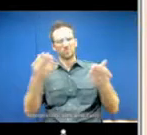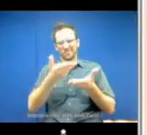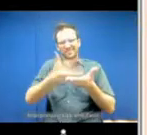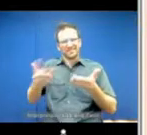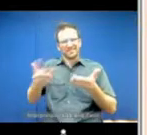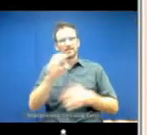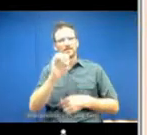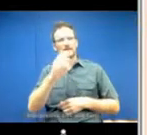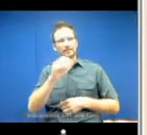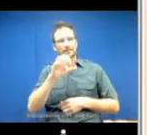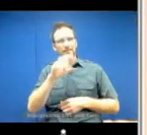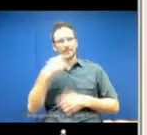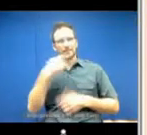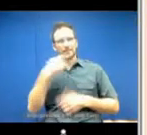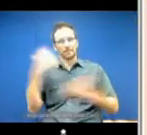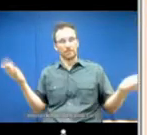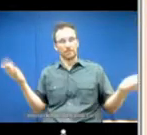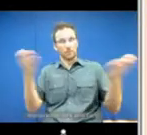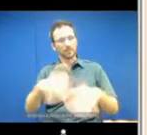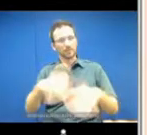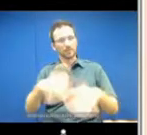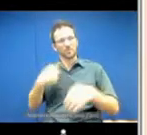particularly if it's not just paper exhibits.